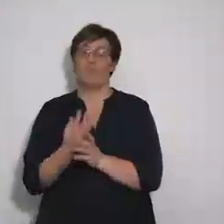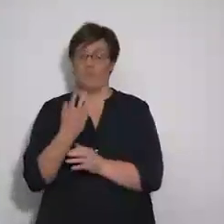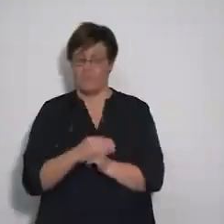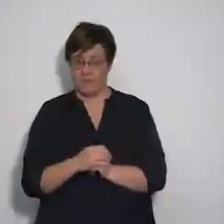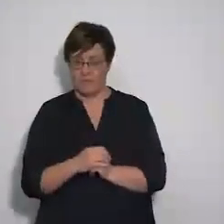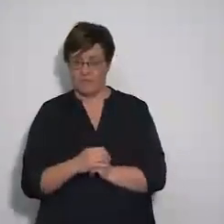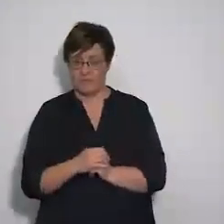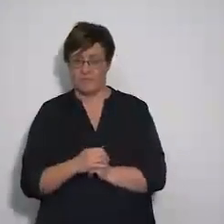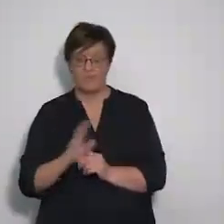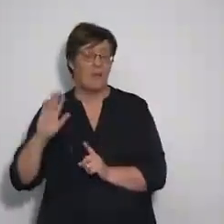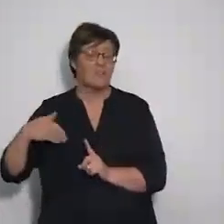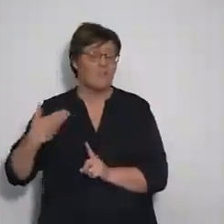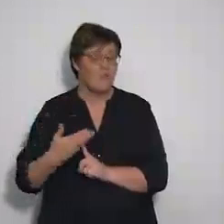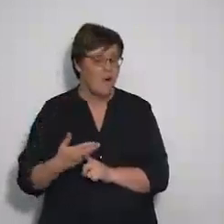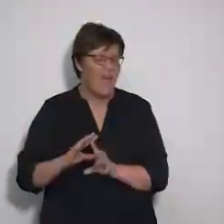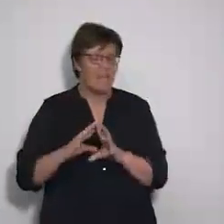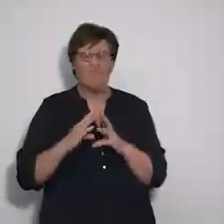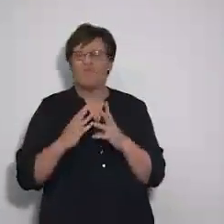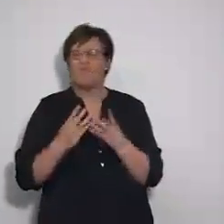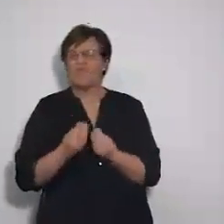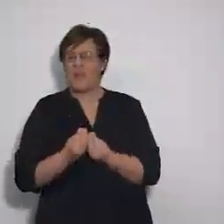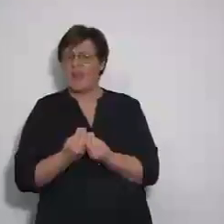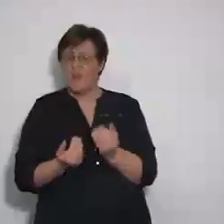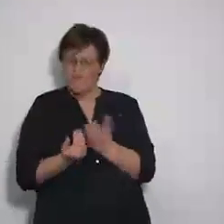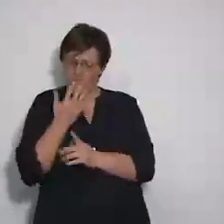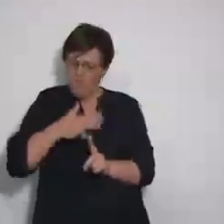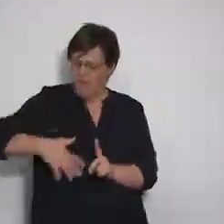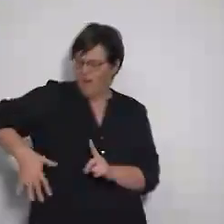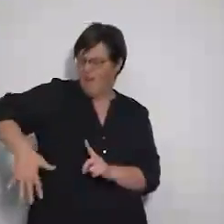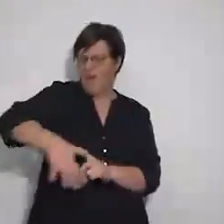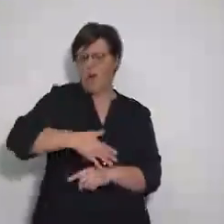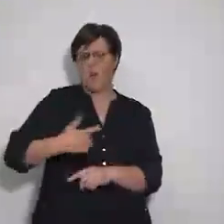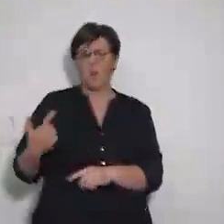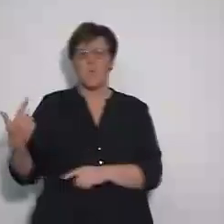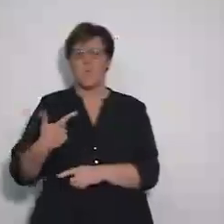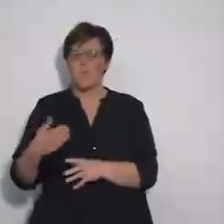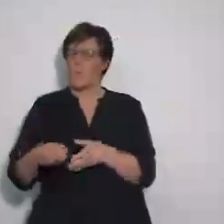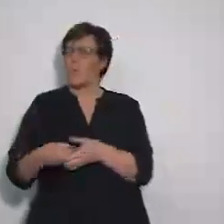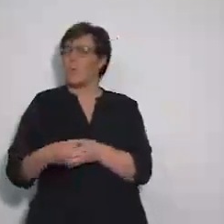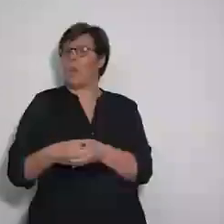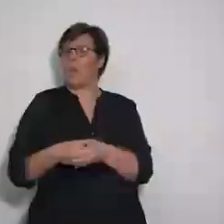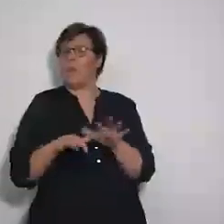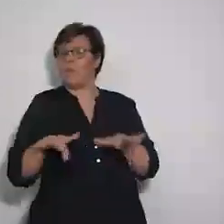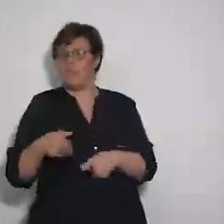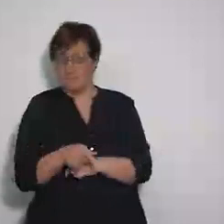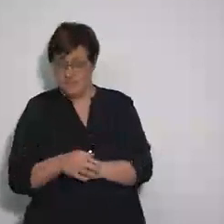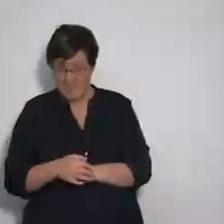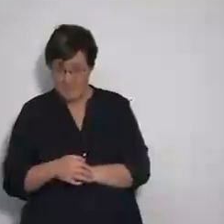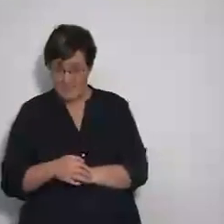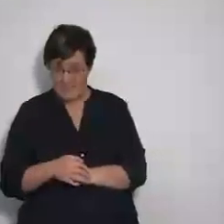exponential growth. So far, everything in this new area that our small